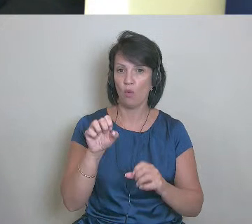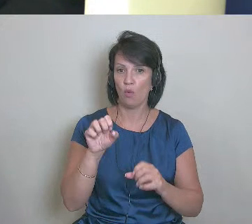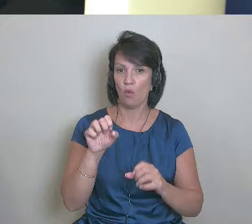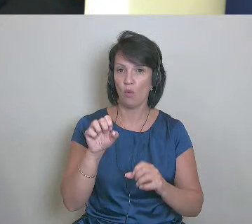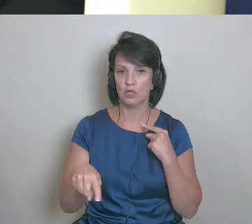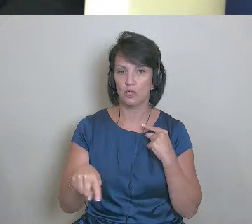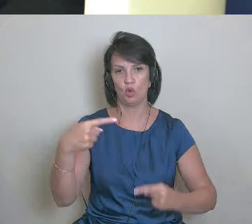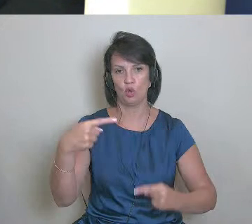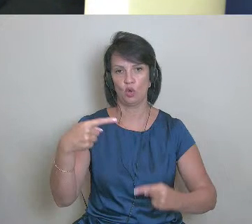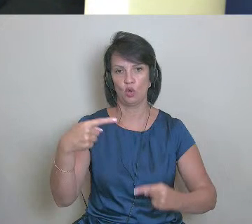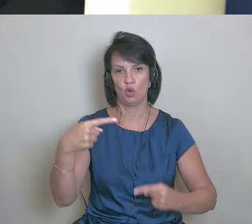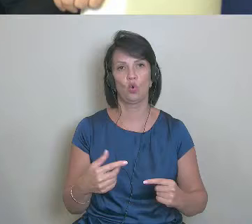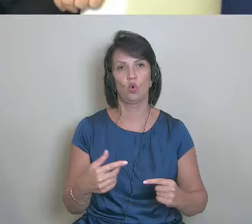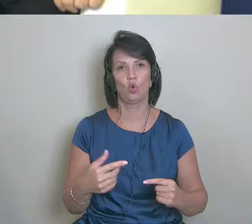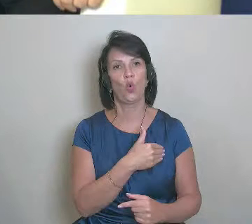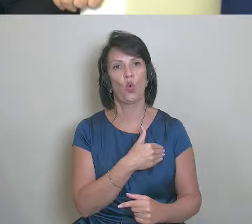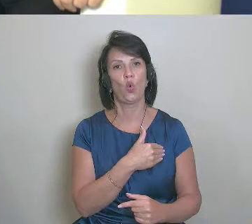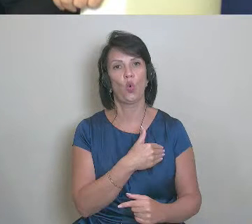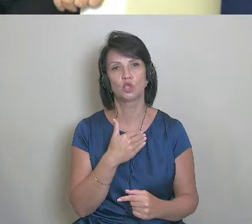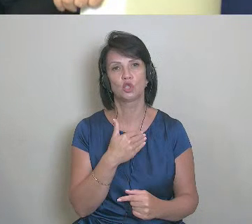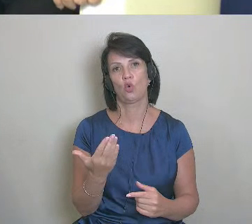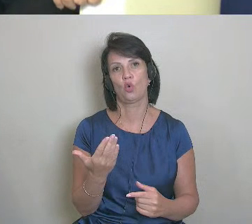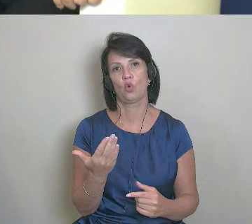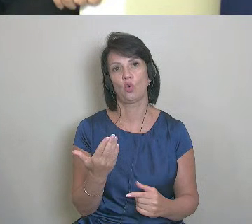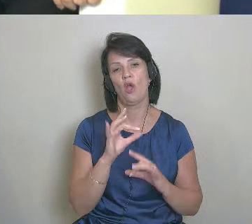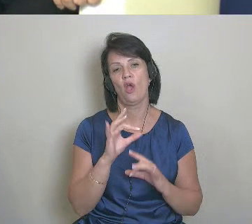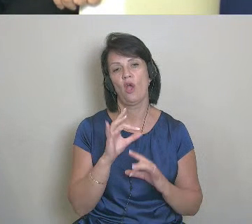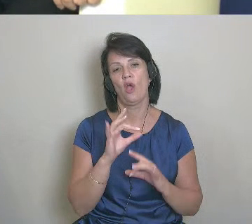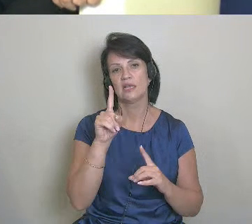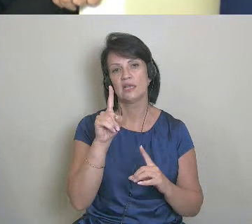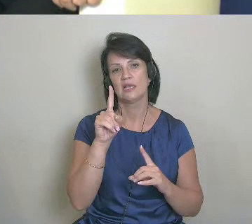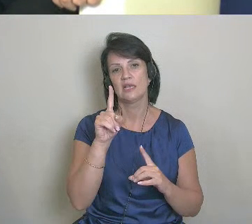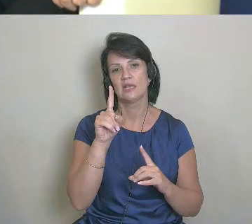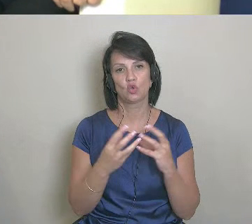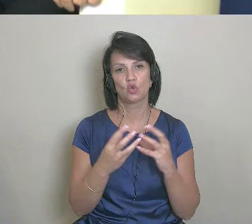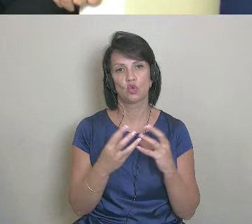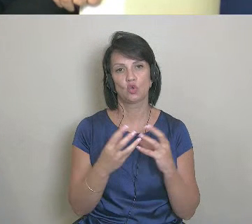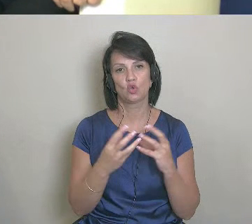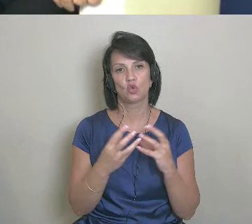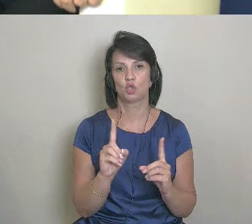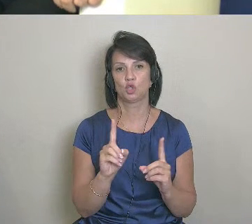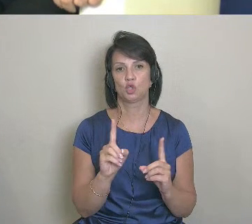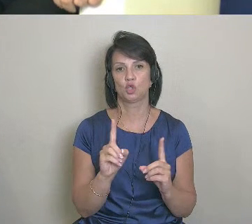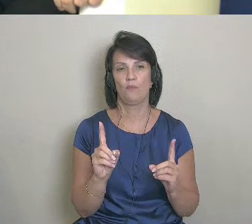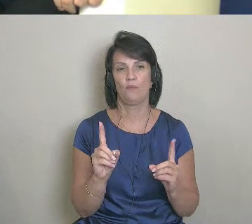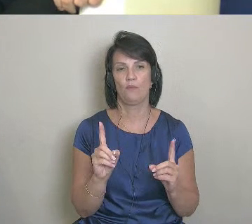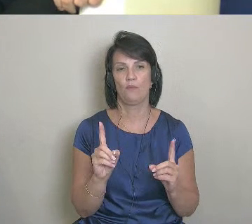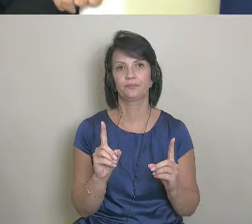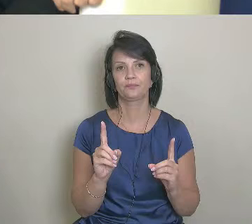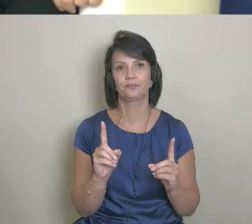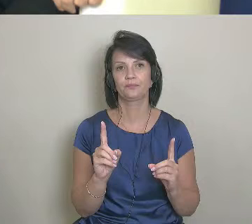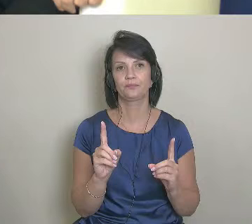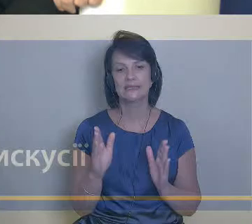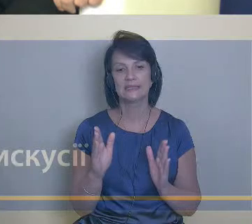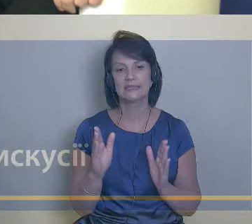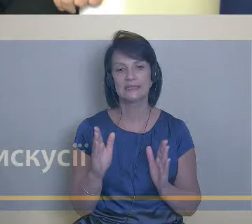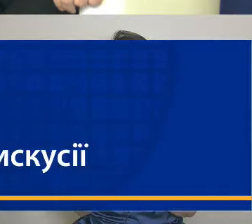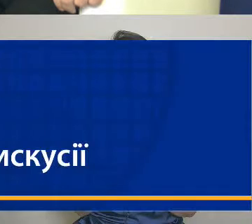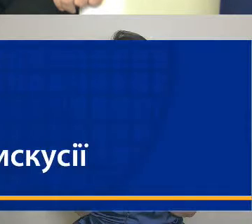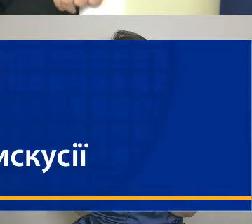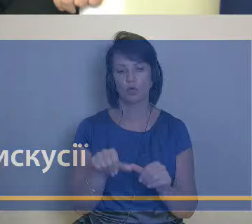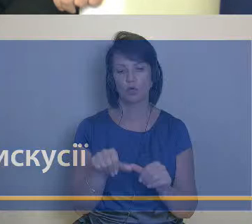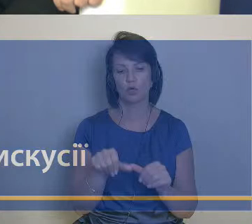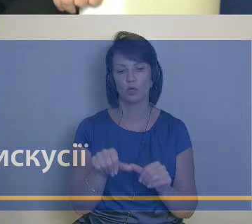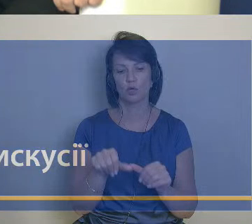the other discussion. So let me just to recap today's discussion, let me just say that the